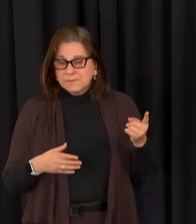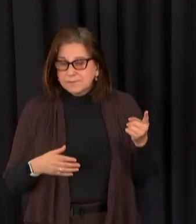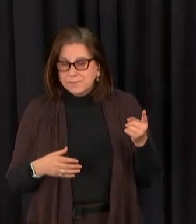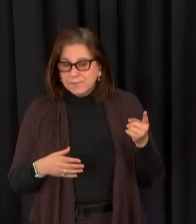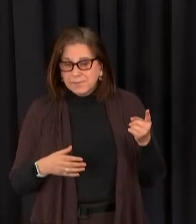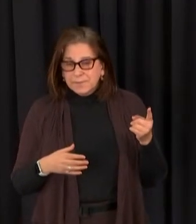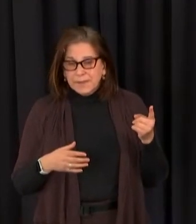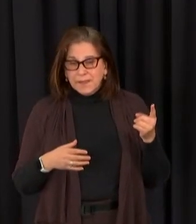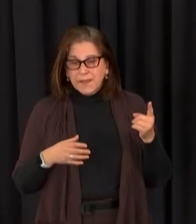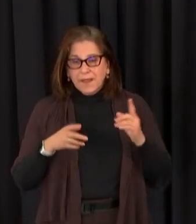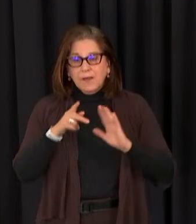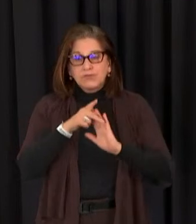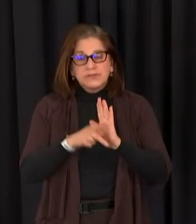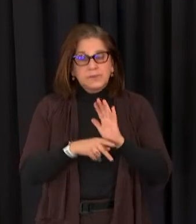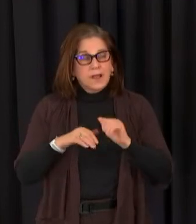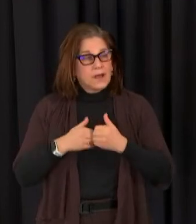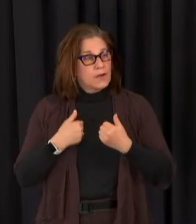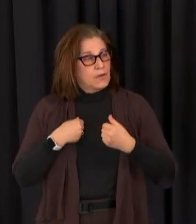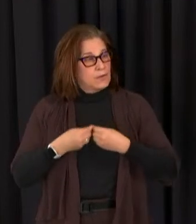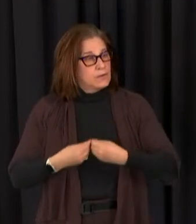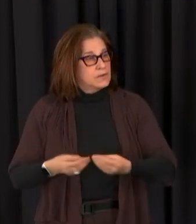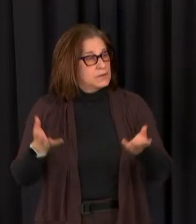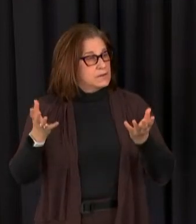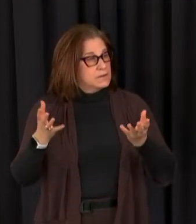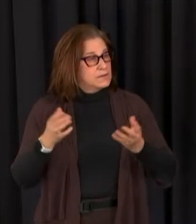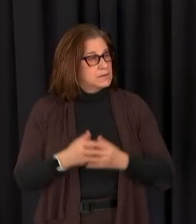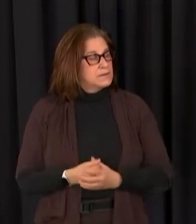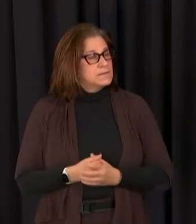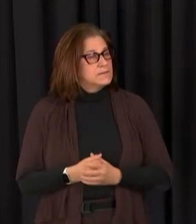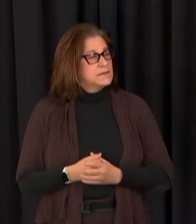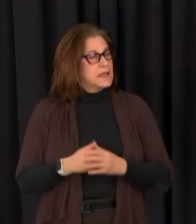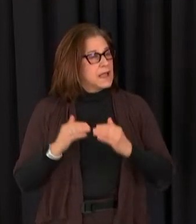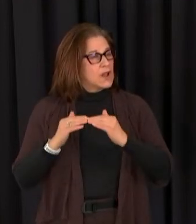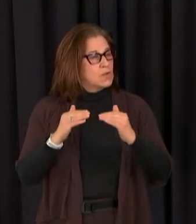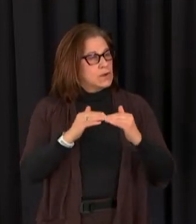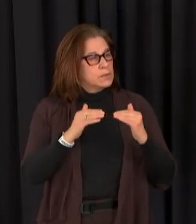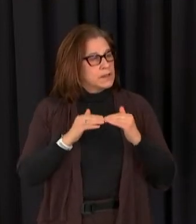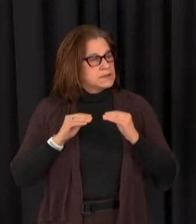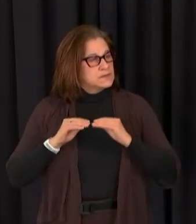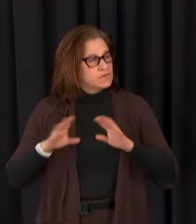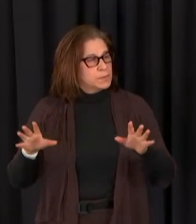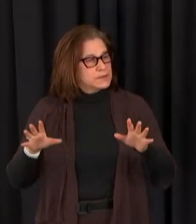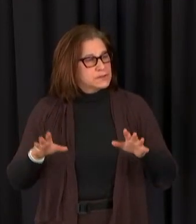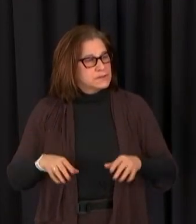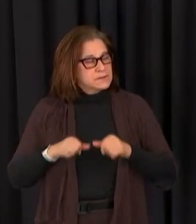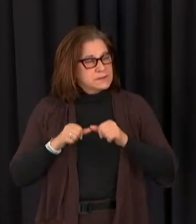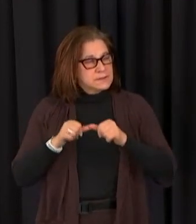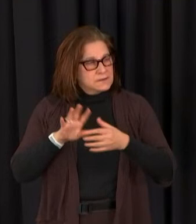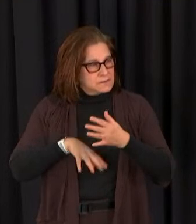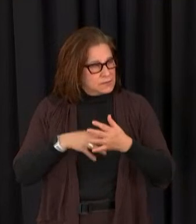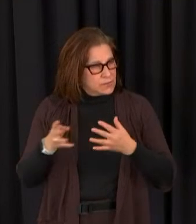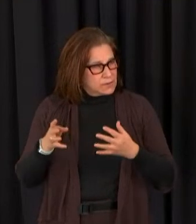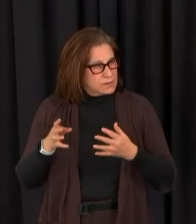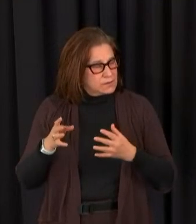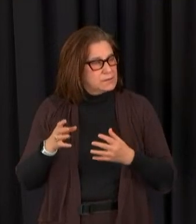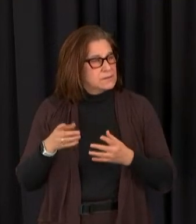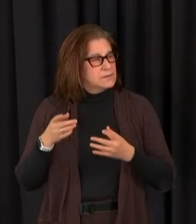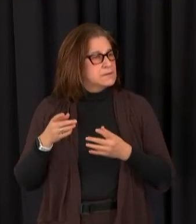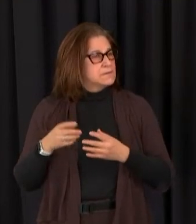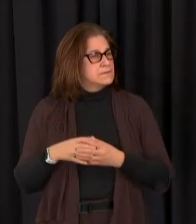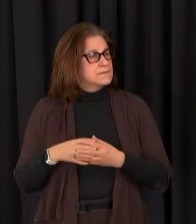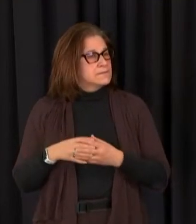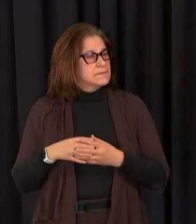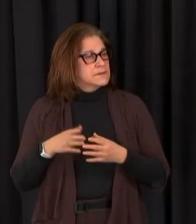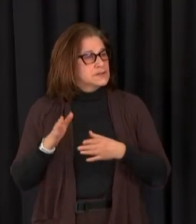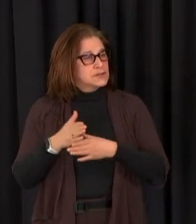the system works. It's focused on an equitable distribution, getting the vaccines to those who need it